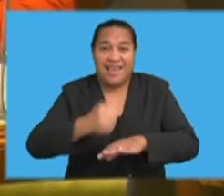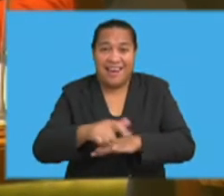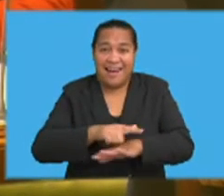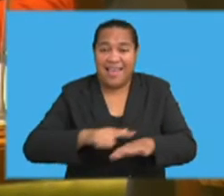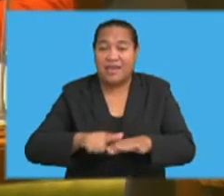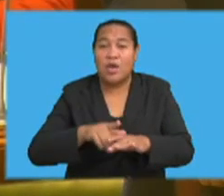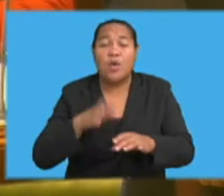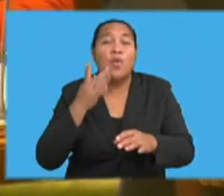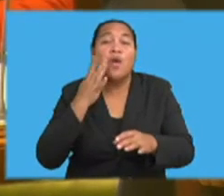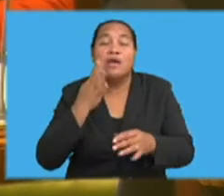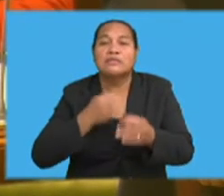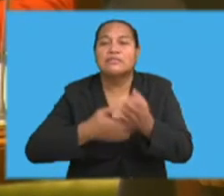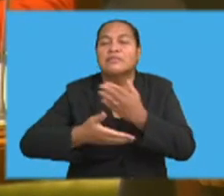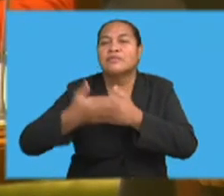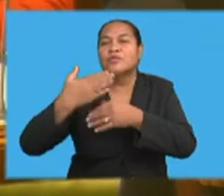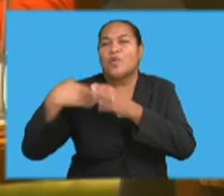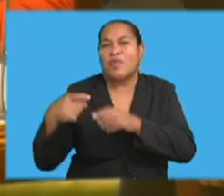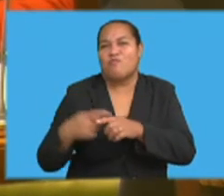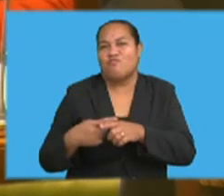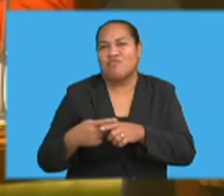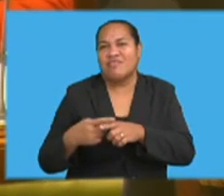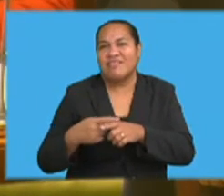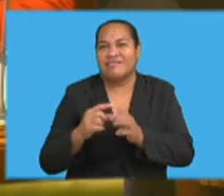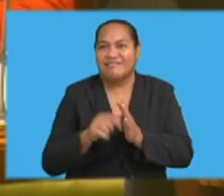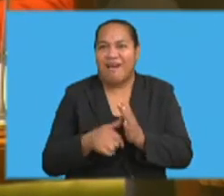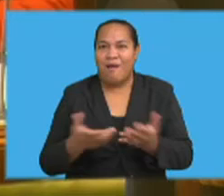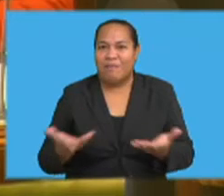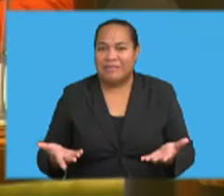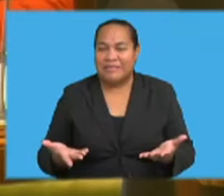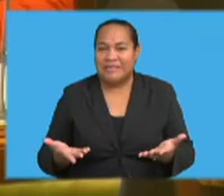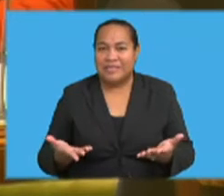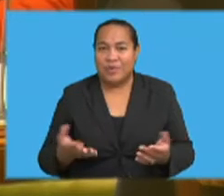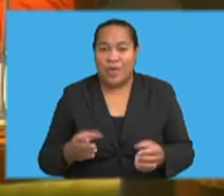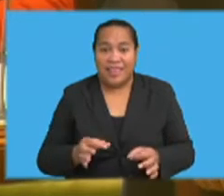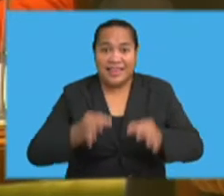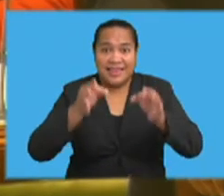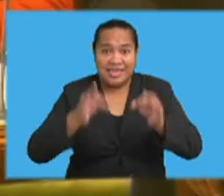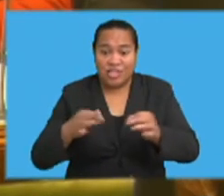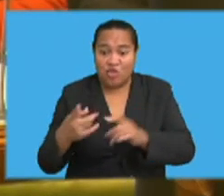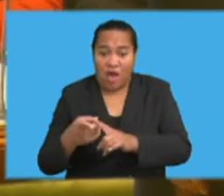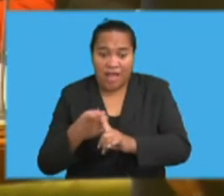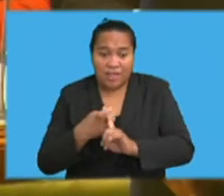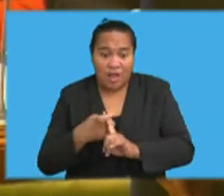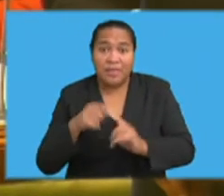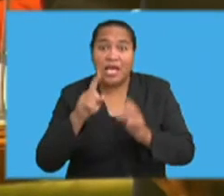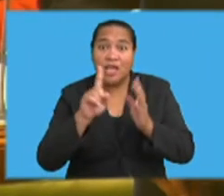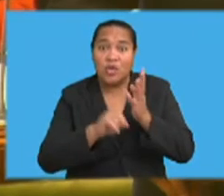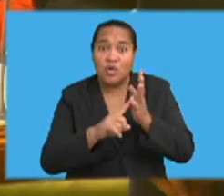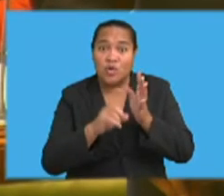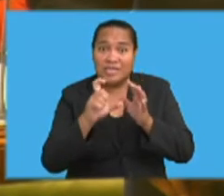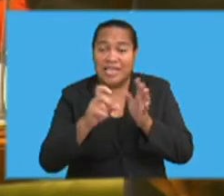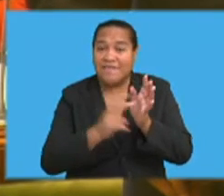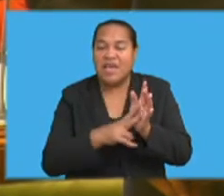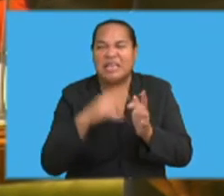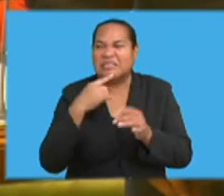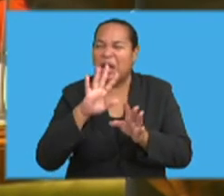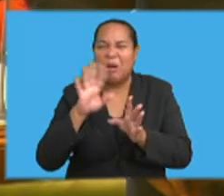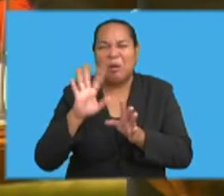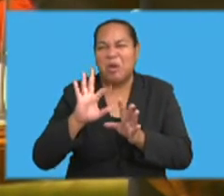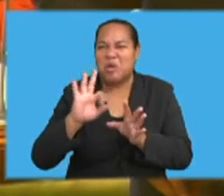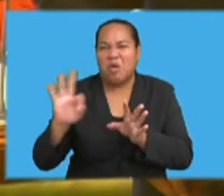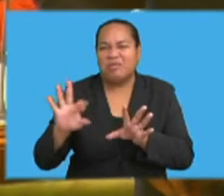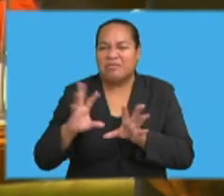made during colonial times, and the decision to adopt the UCV was considered appropriate in view of